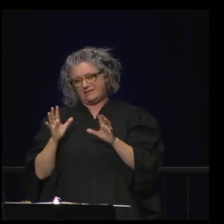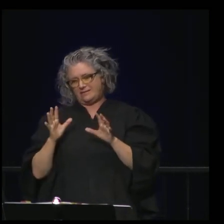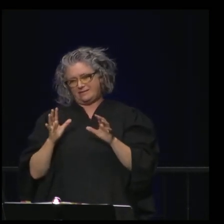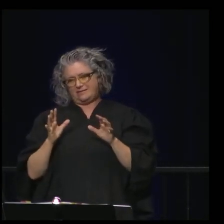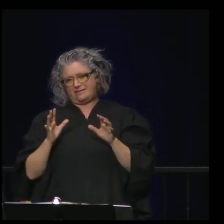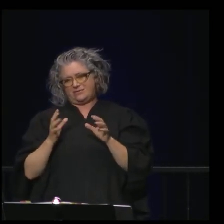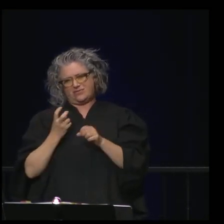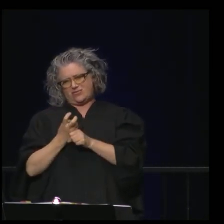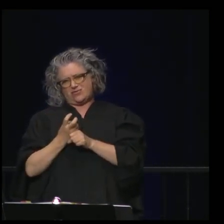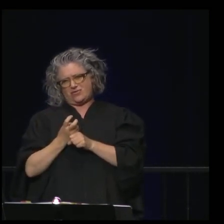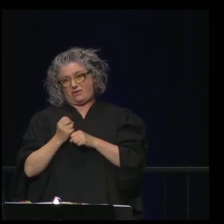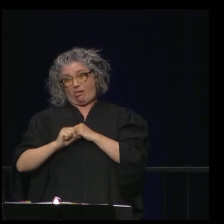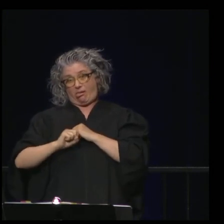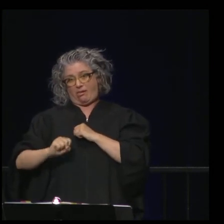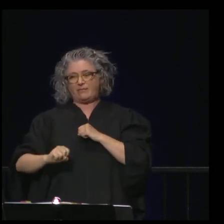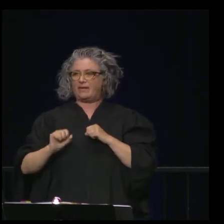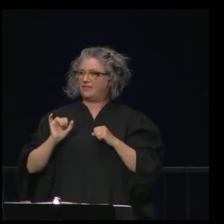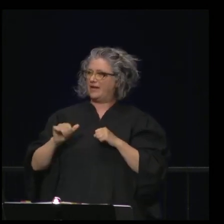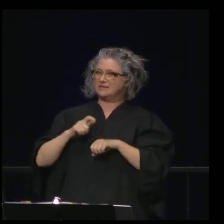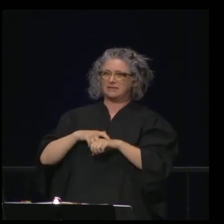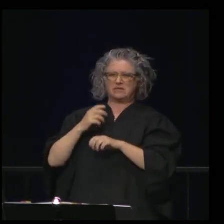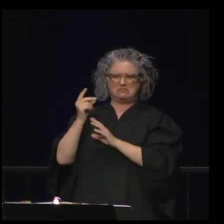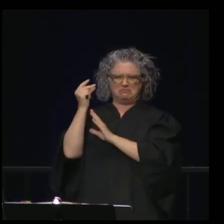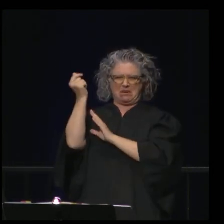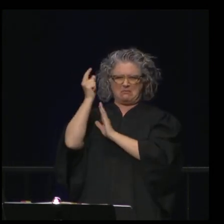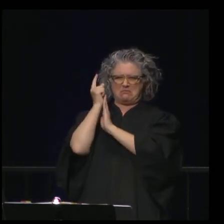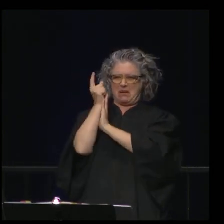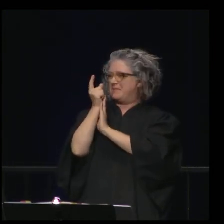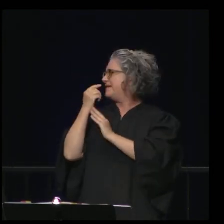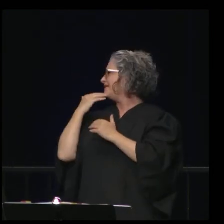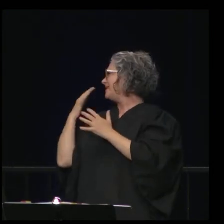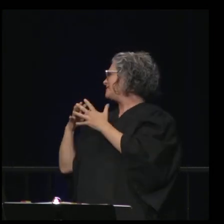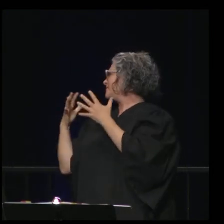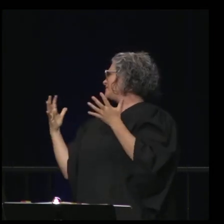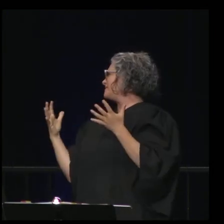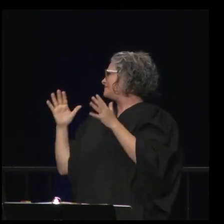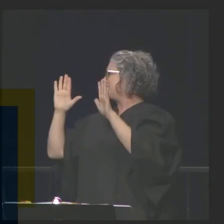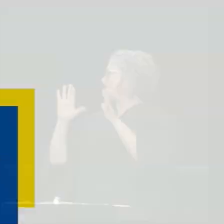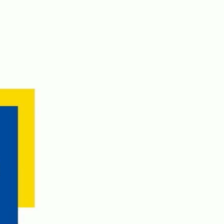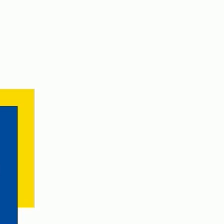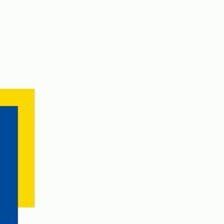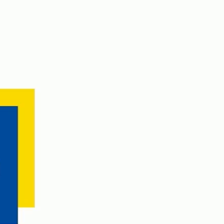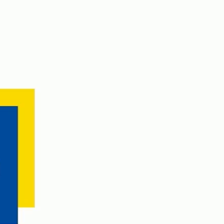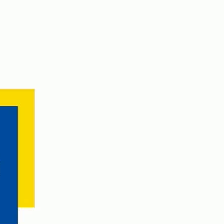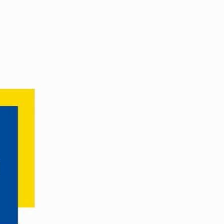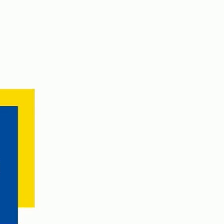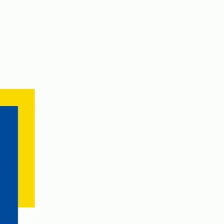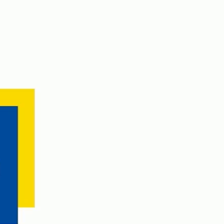it'll be hard. But I have to tell you, that time flew by, and thank you so much for those amazing words, Hossein.